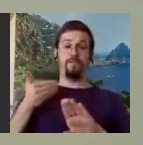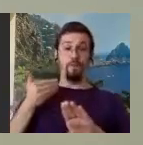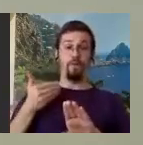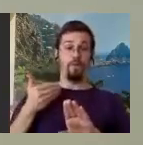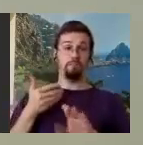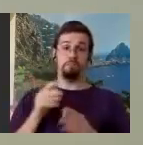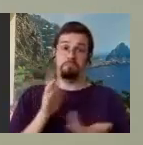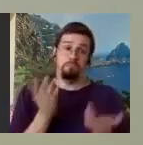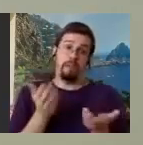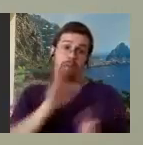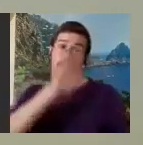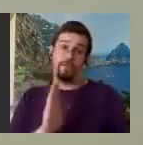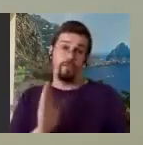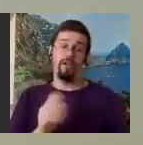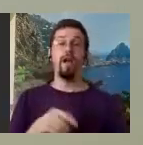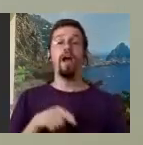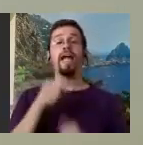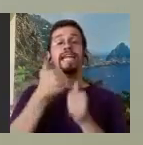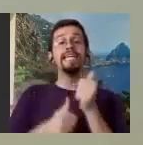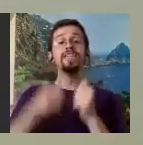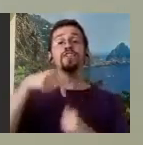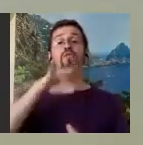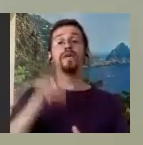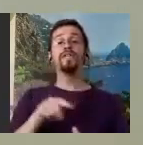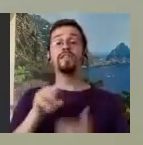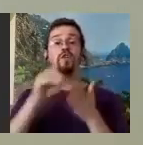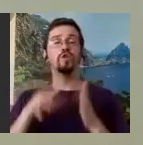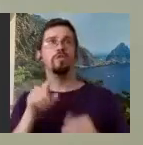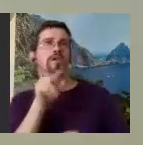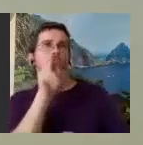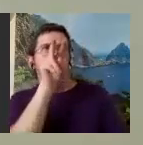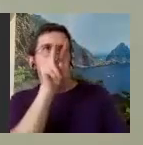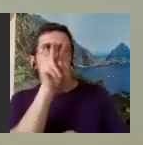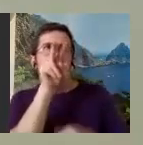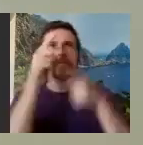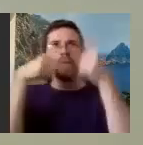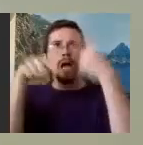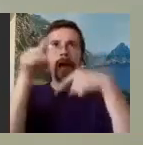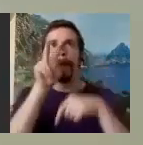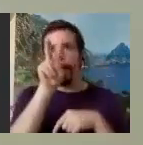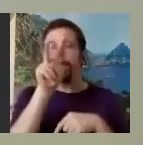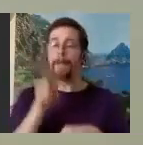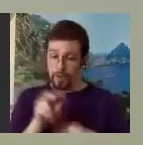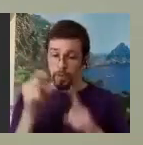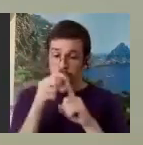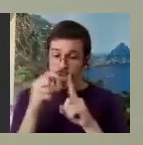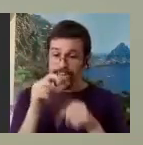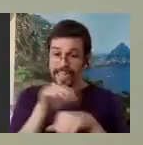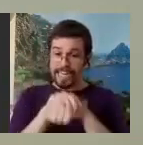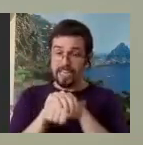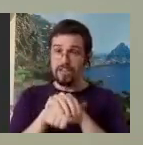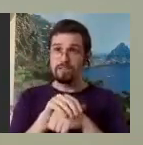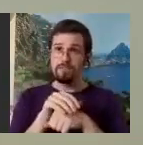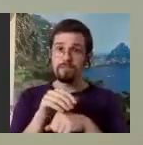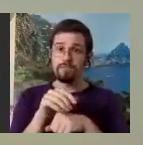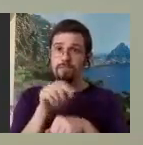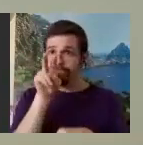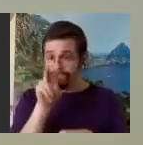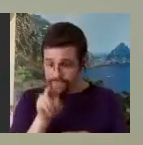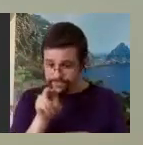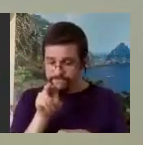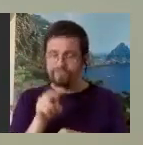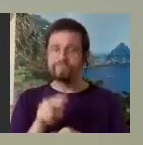when they decided to open the quiz page and began to associate the sign to the English word, even though some of them never learned